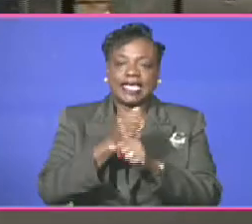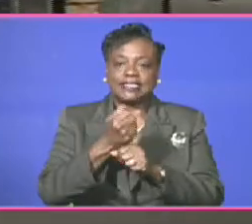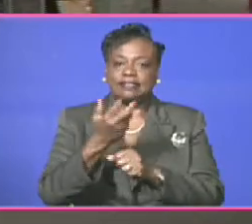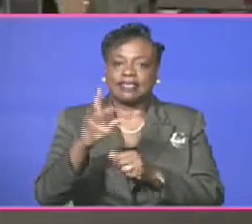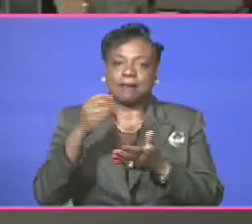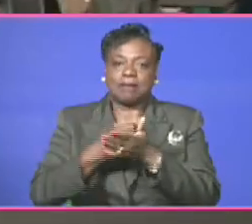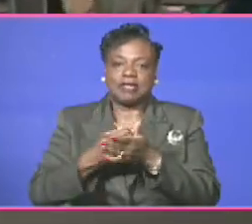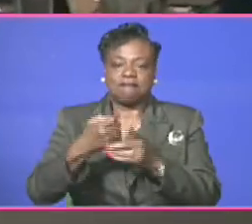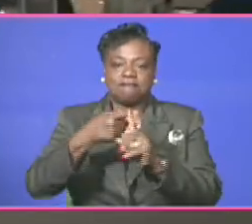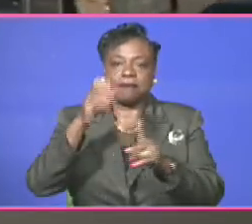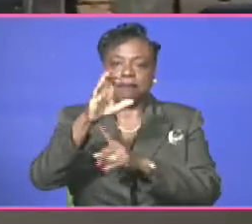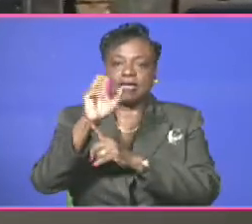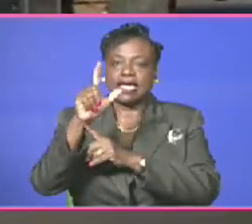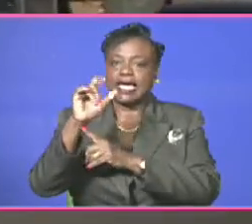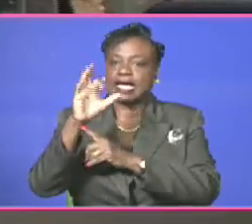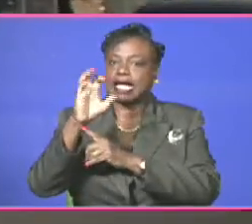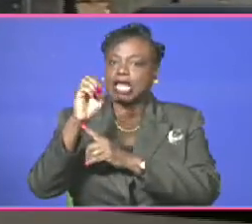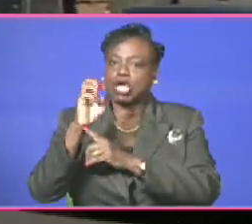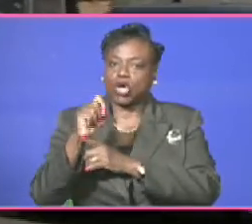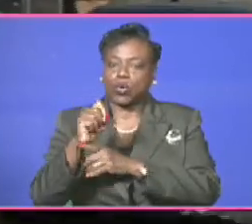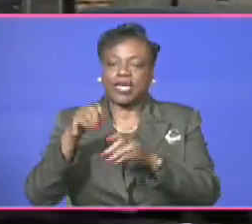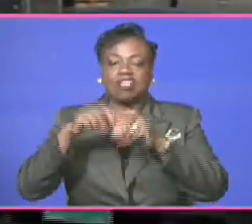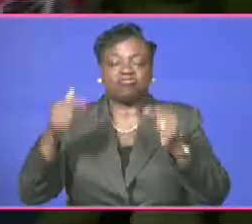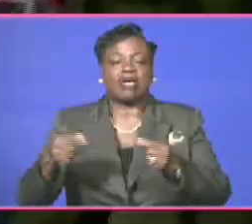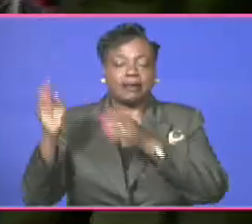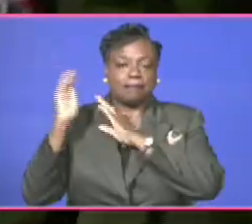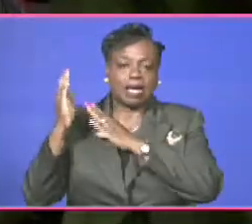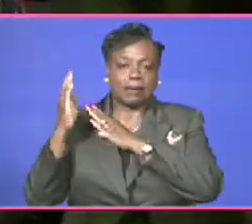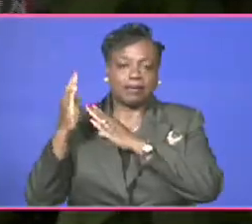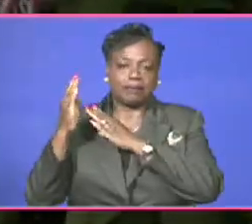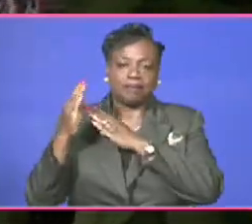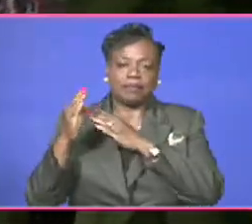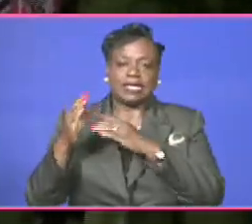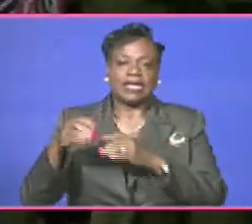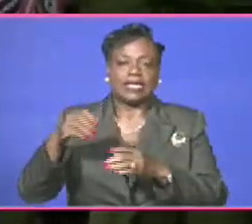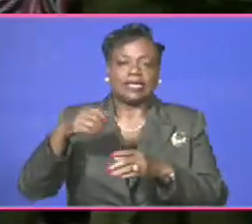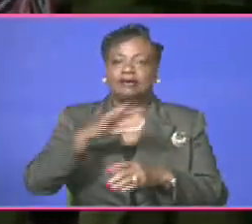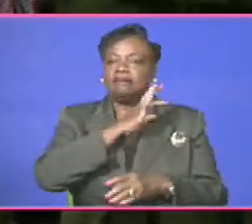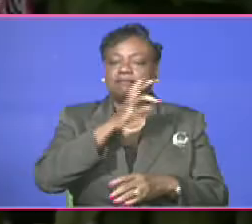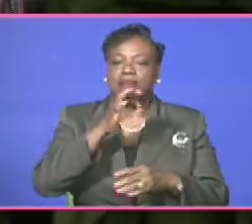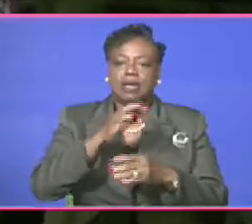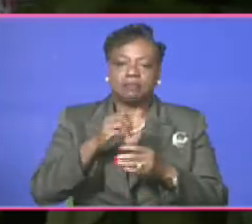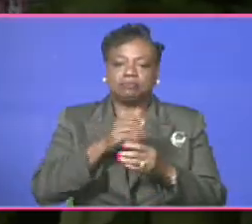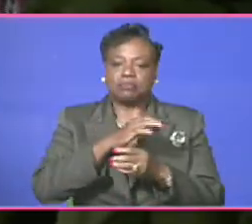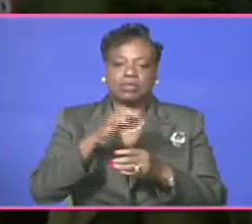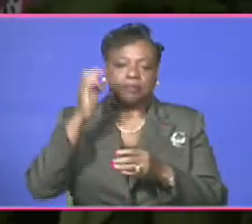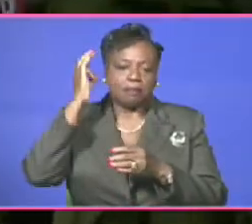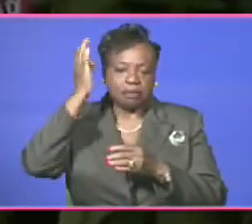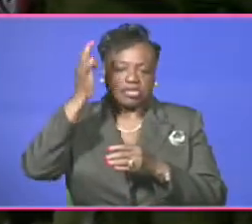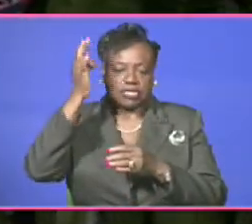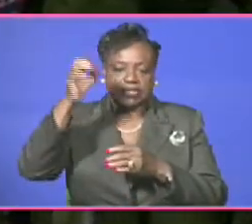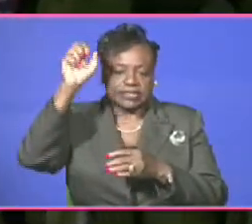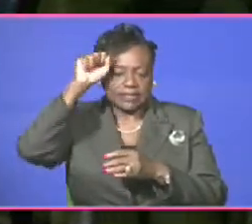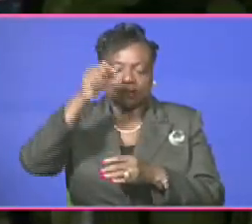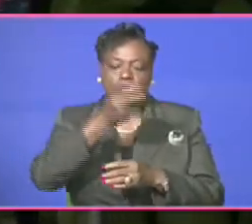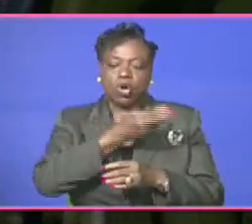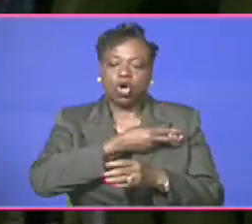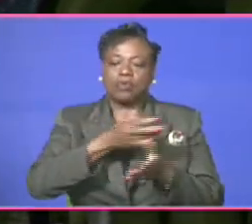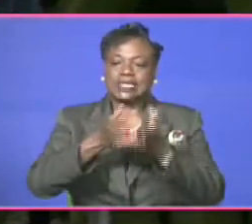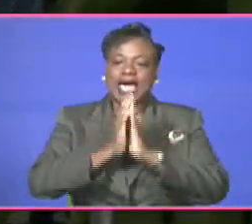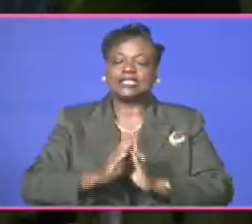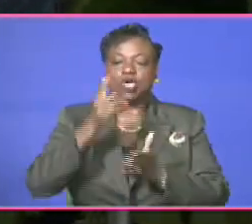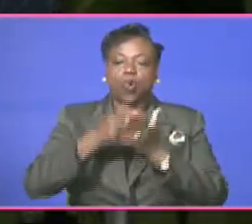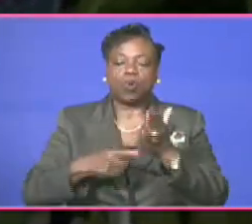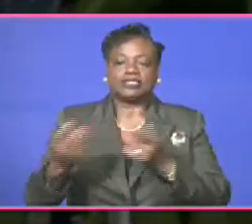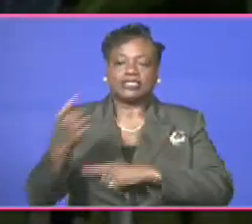Clico policyholder Dr. Simeon Hall, who has been the public face since the company folded in 2009, was asked what today's payout means